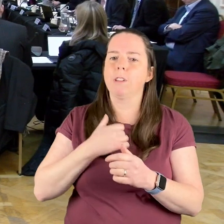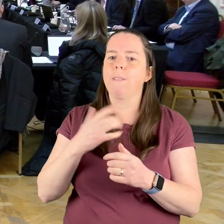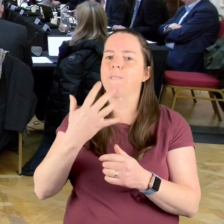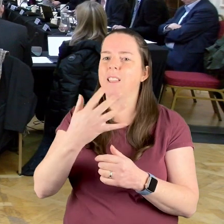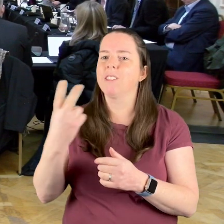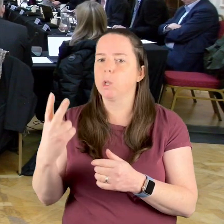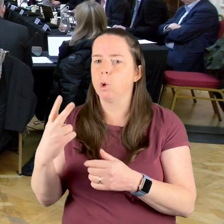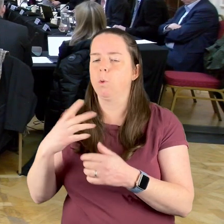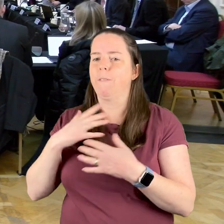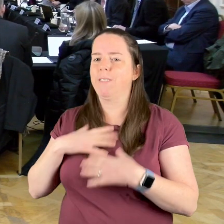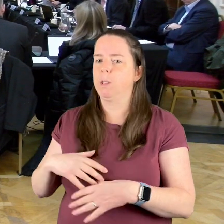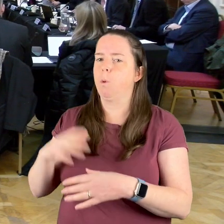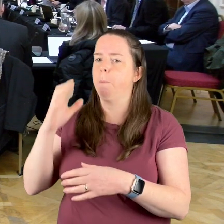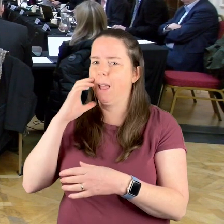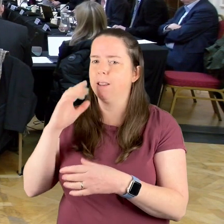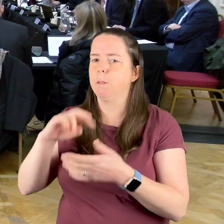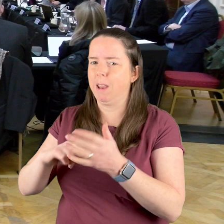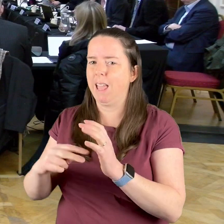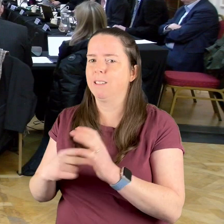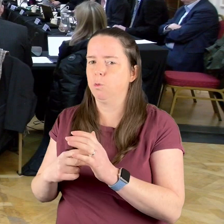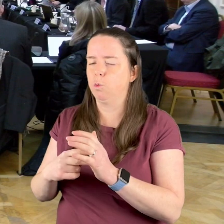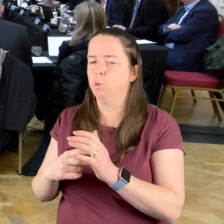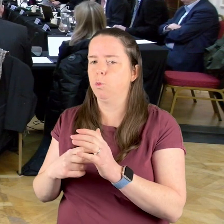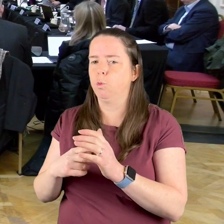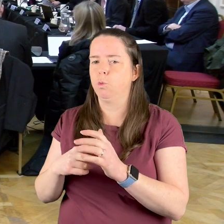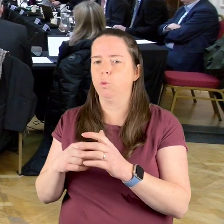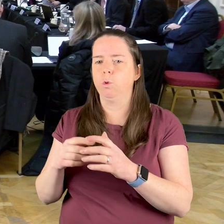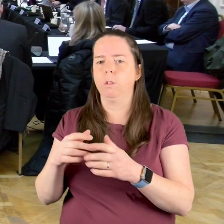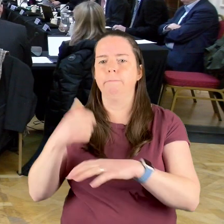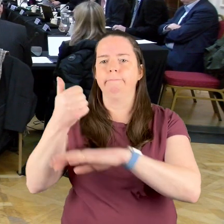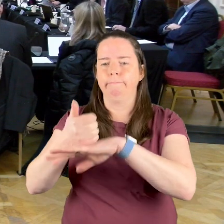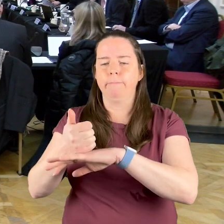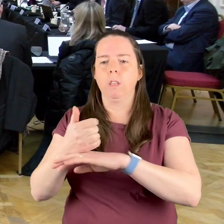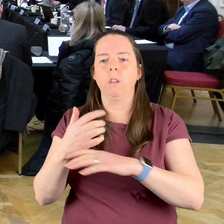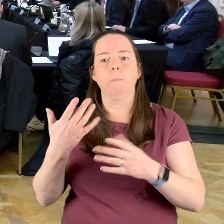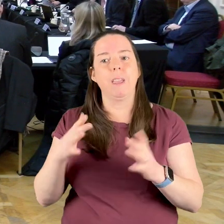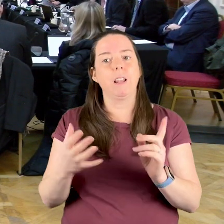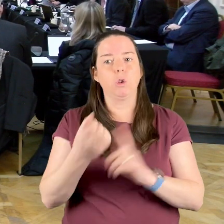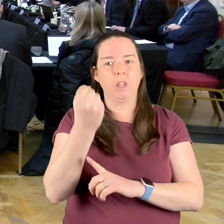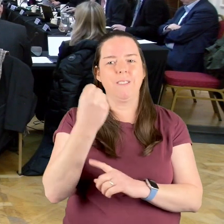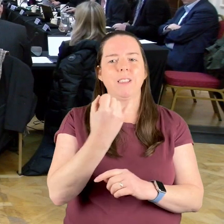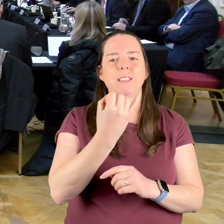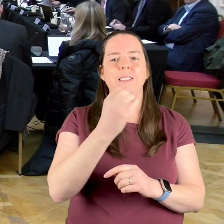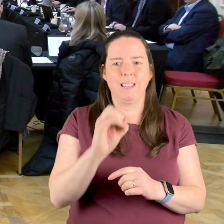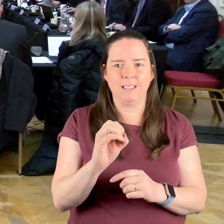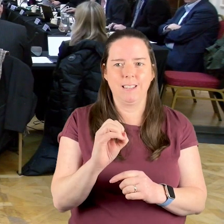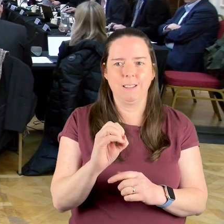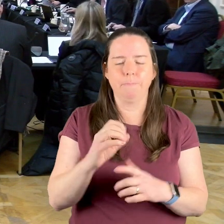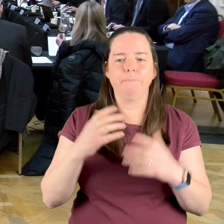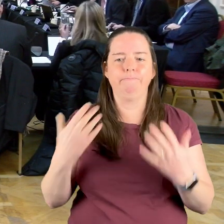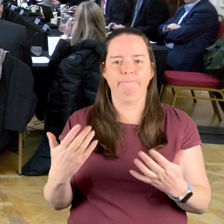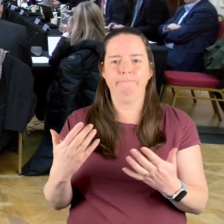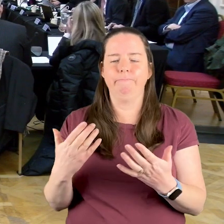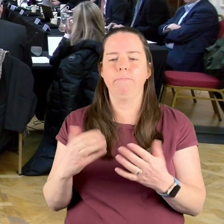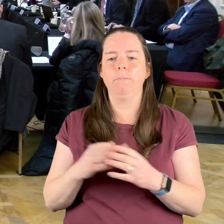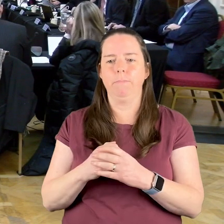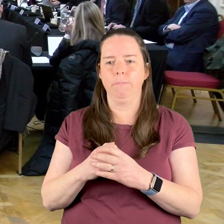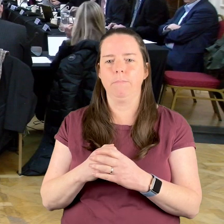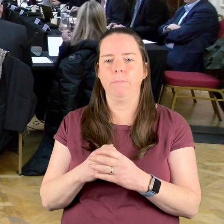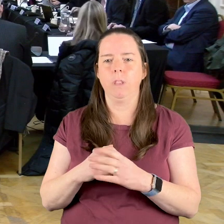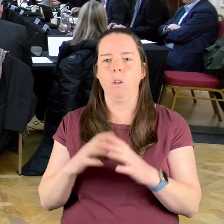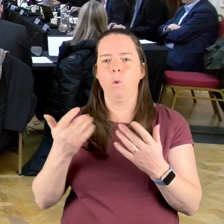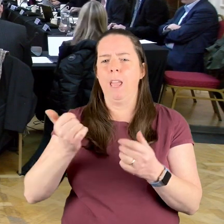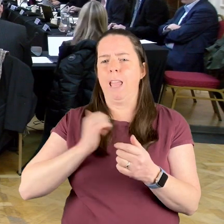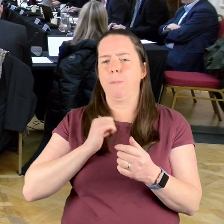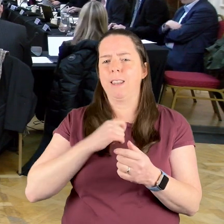52 physical beds we plan to put in place, we've achieved 60 at this point in time. And against the bed